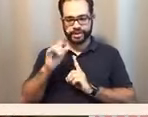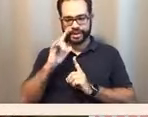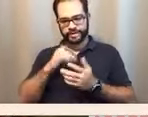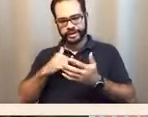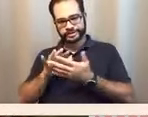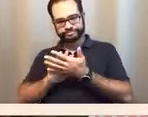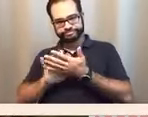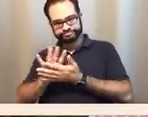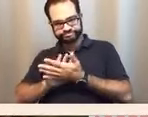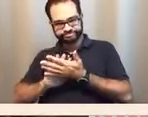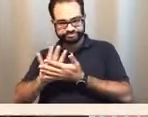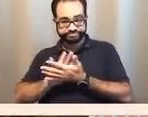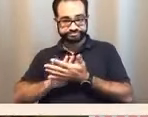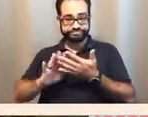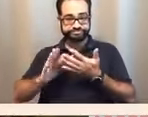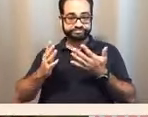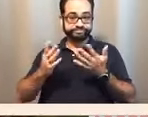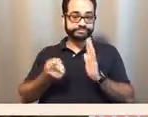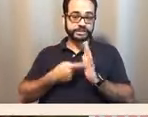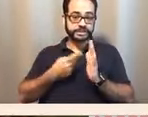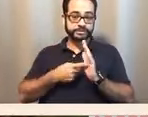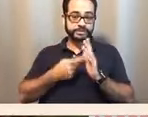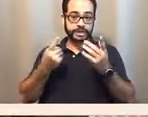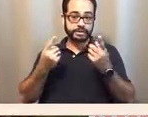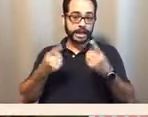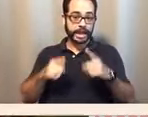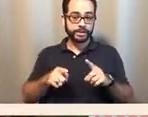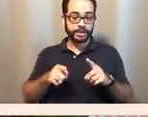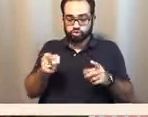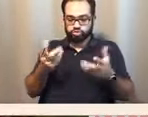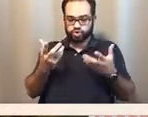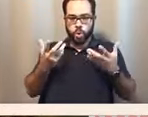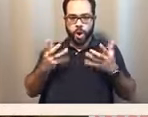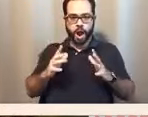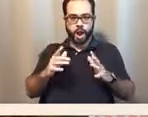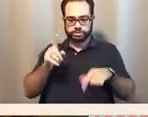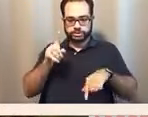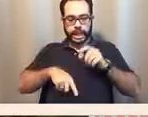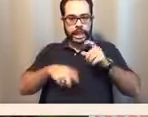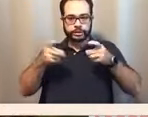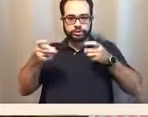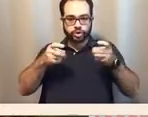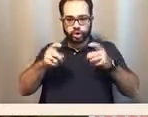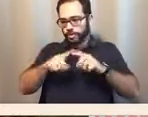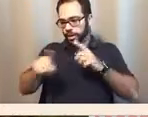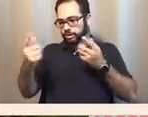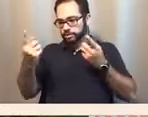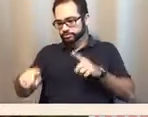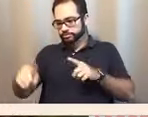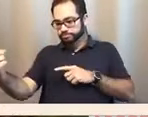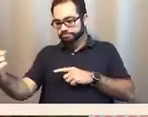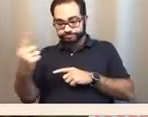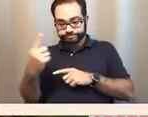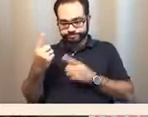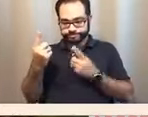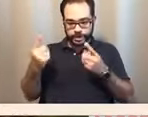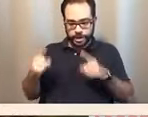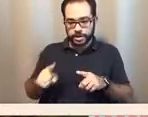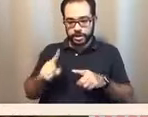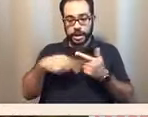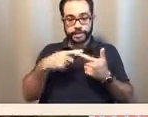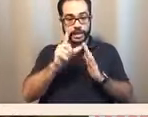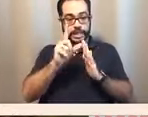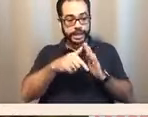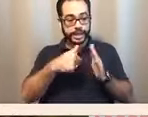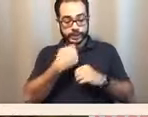and unfortunately, sometimes things happen that you don't want to happen, and it happens, and then when you tell the truth about the situation, and